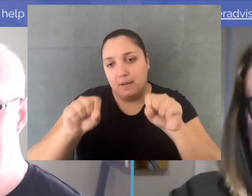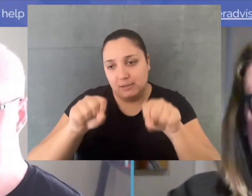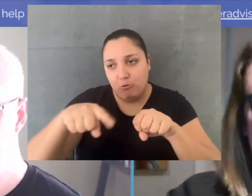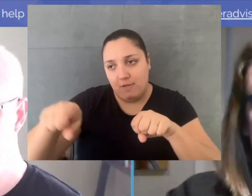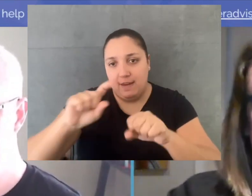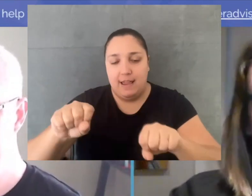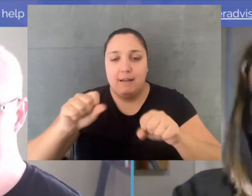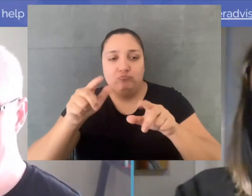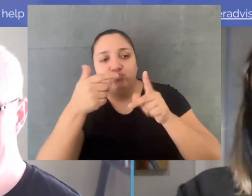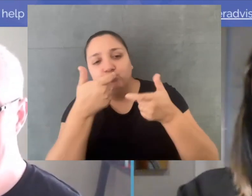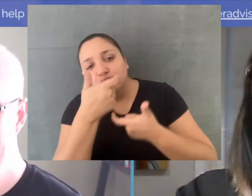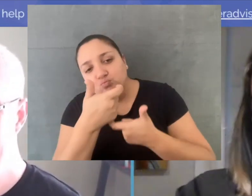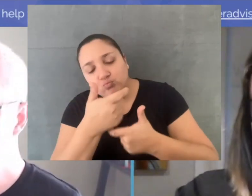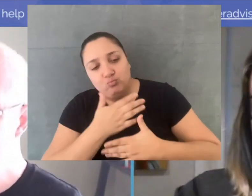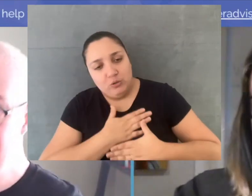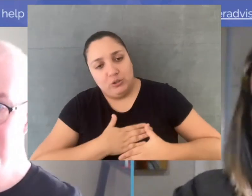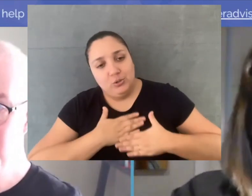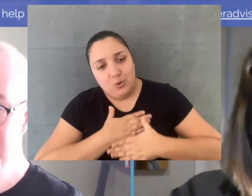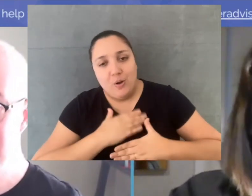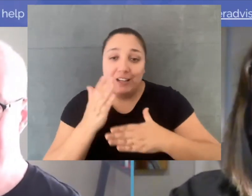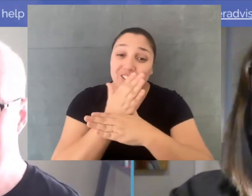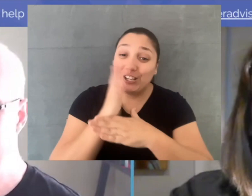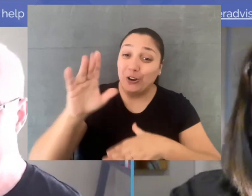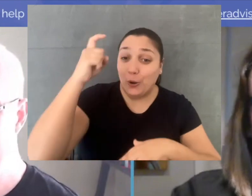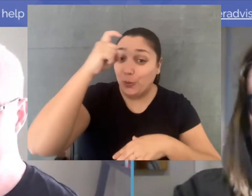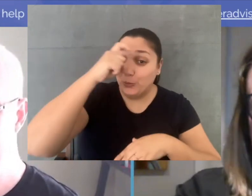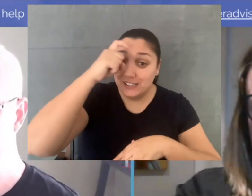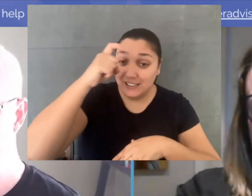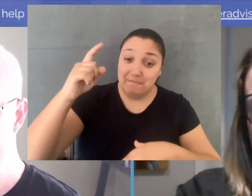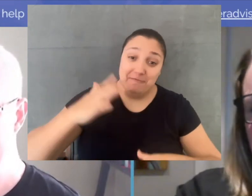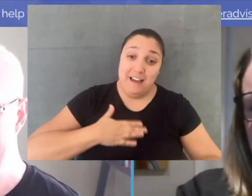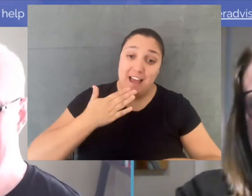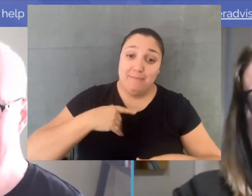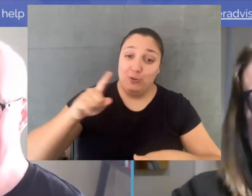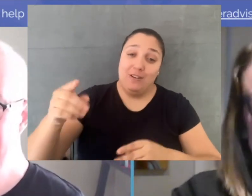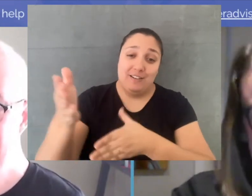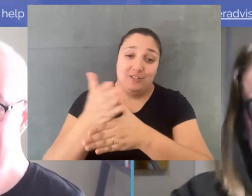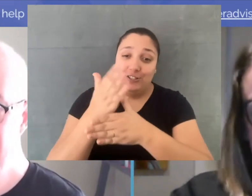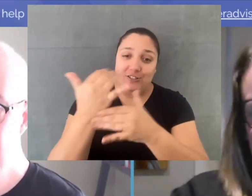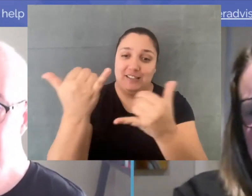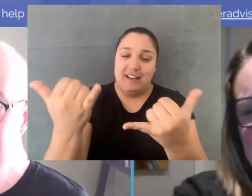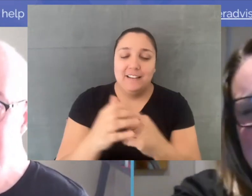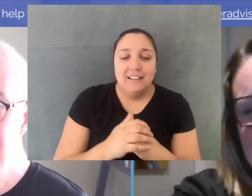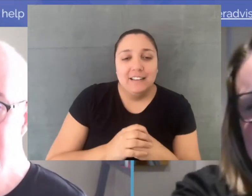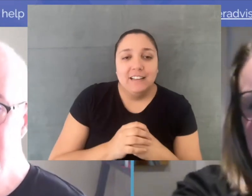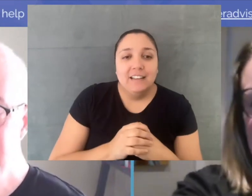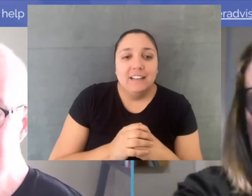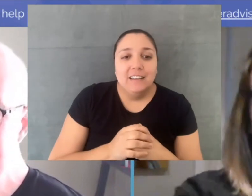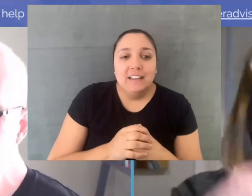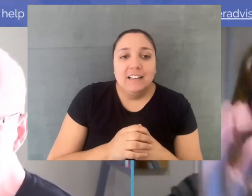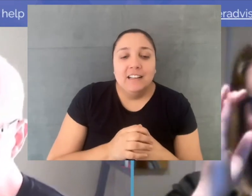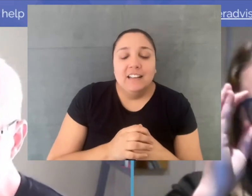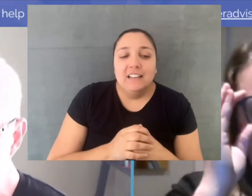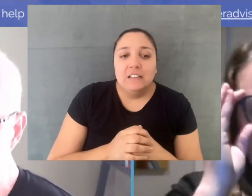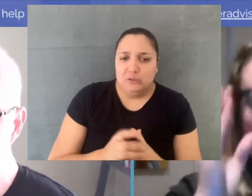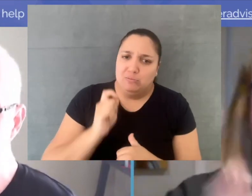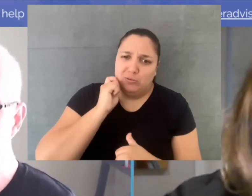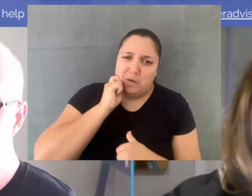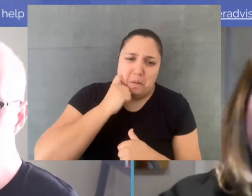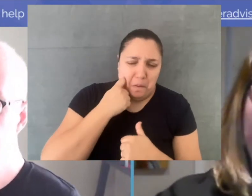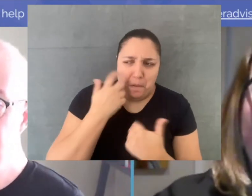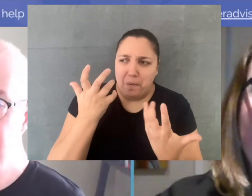enjoy the conversation and the sharing of your wisdom that I'm glad you're able to bring with us today. So this is really